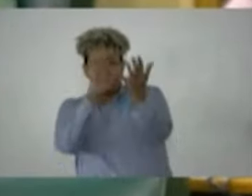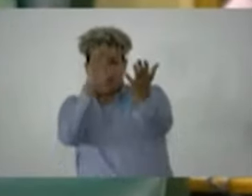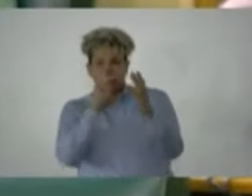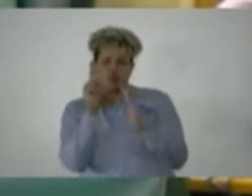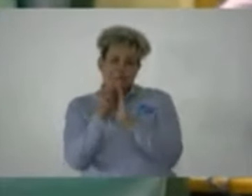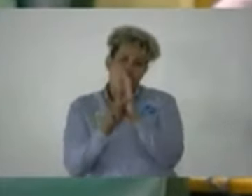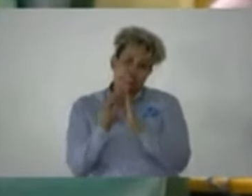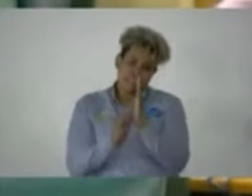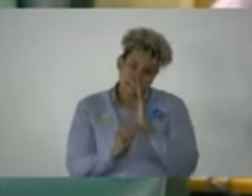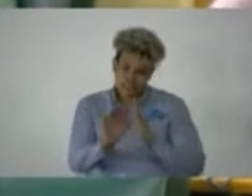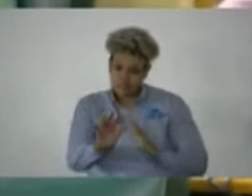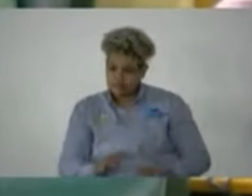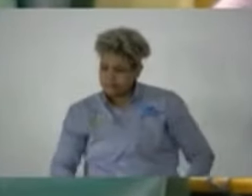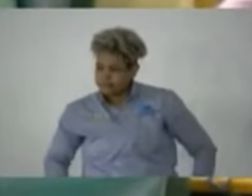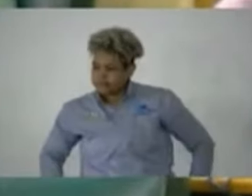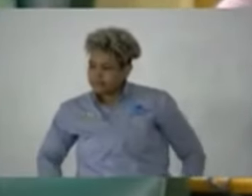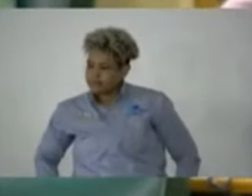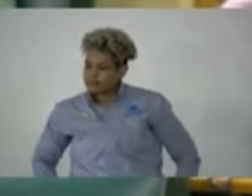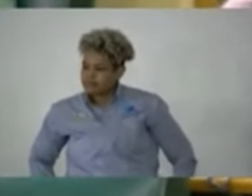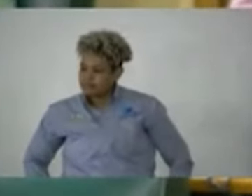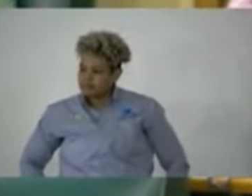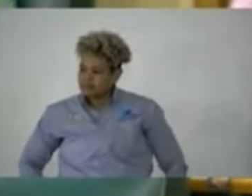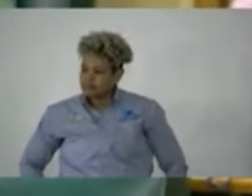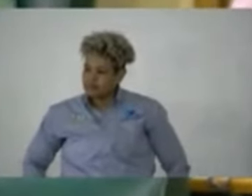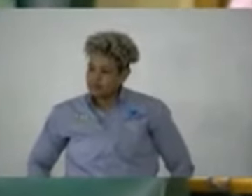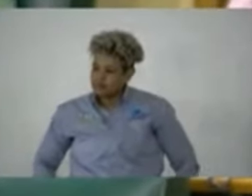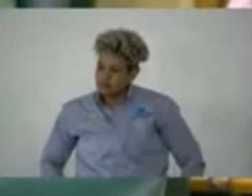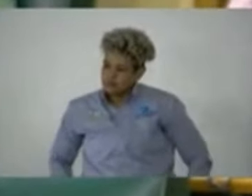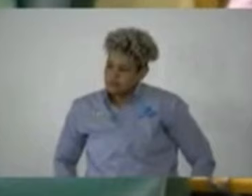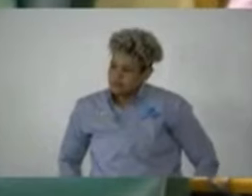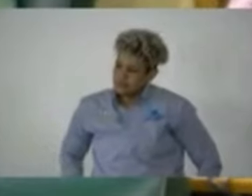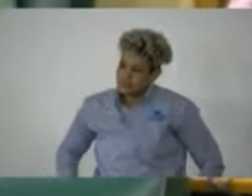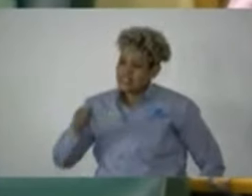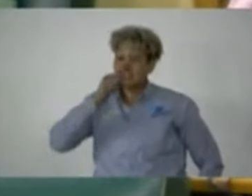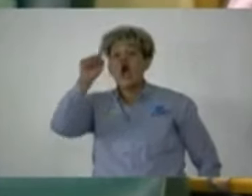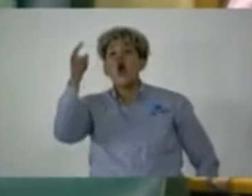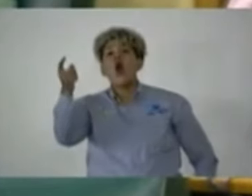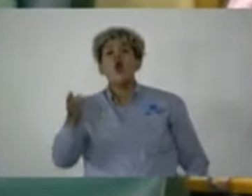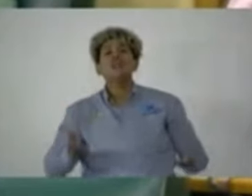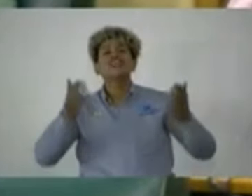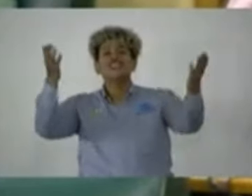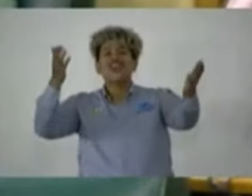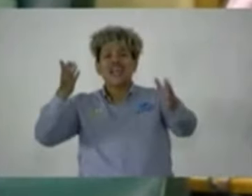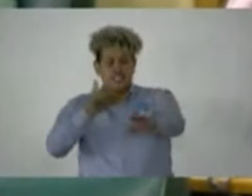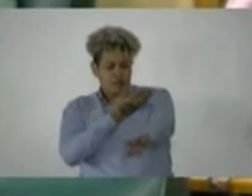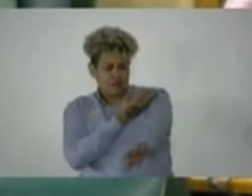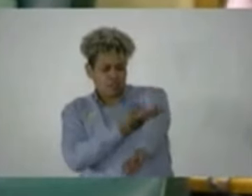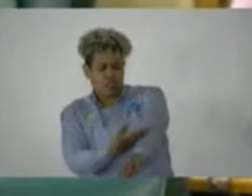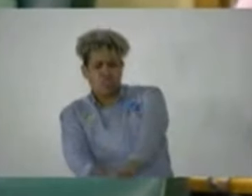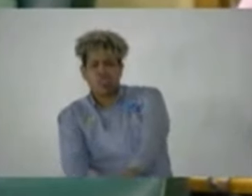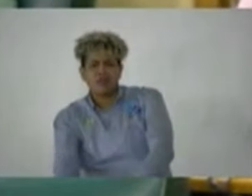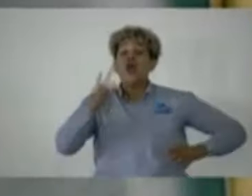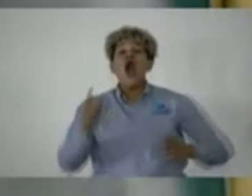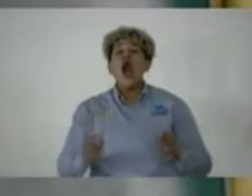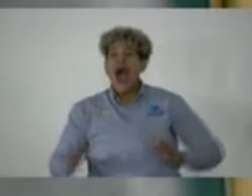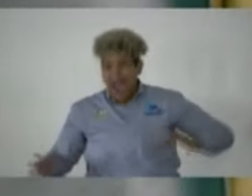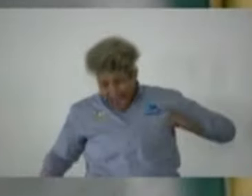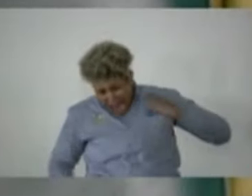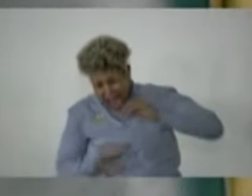Dr. Clark also blasted the opposition leader for not stating how he would fund the increase in the income tax